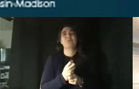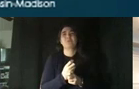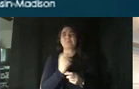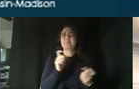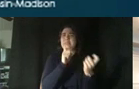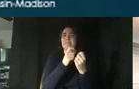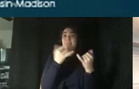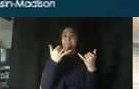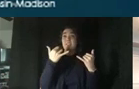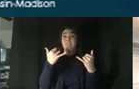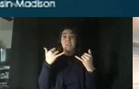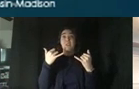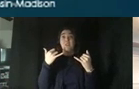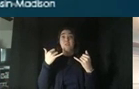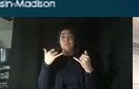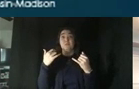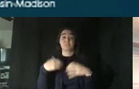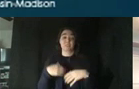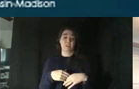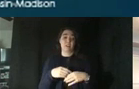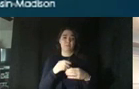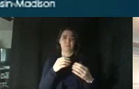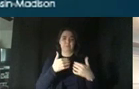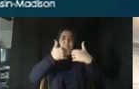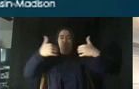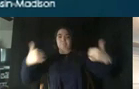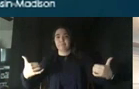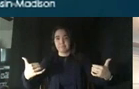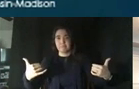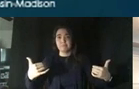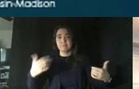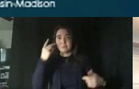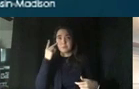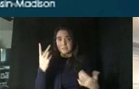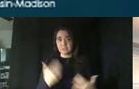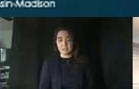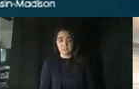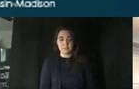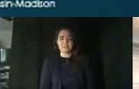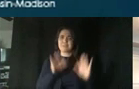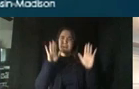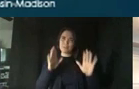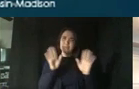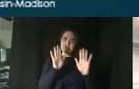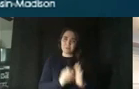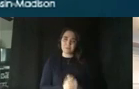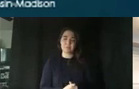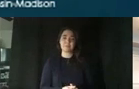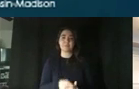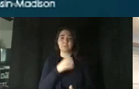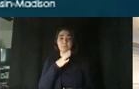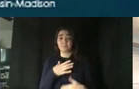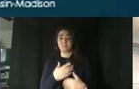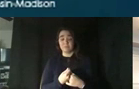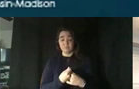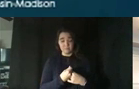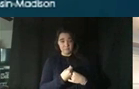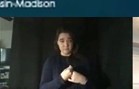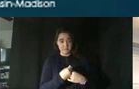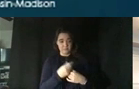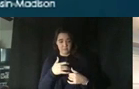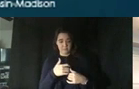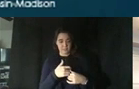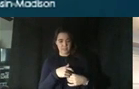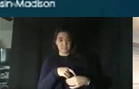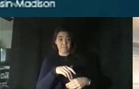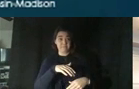divided. That's awesome. That's great. It's great. Yeah. Any ideas? What about you,